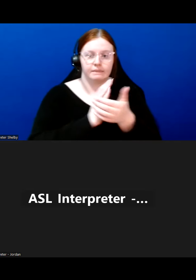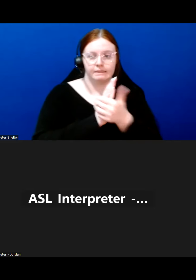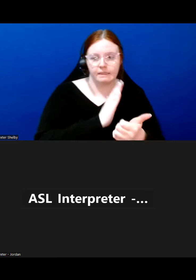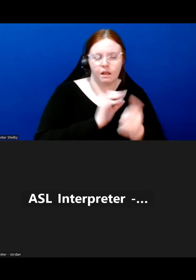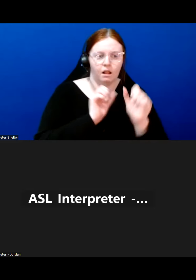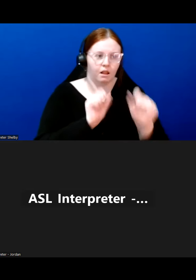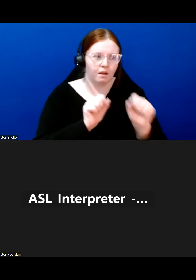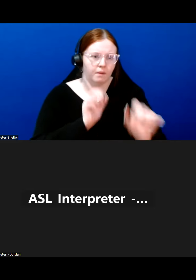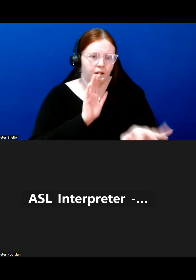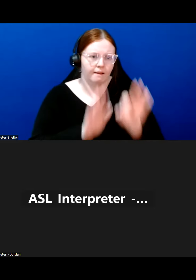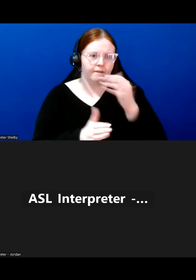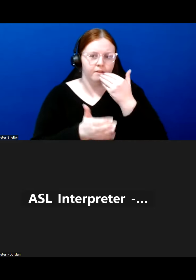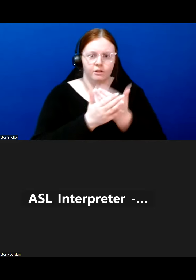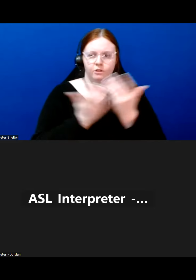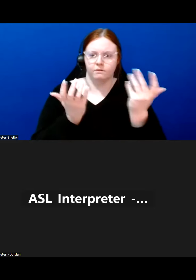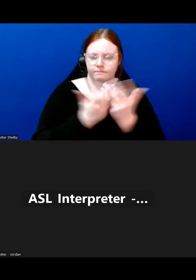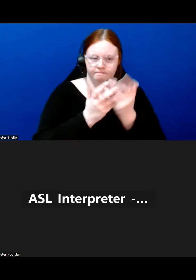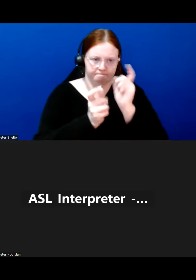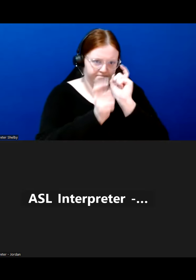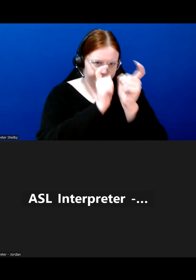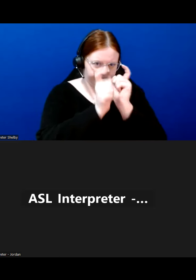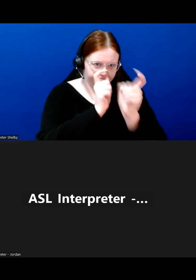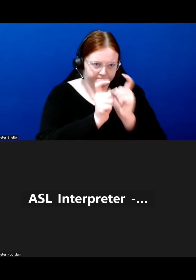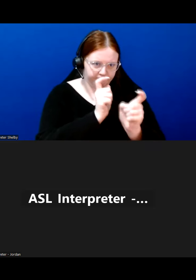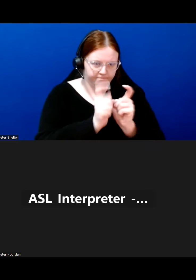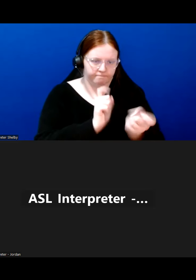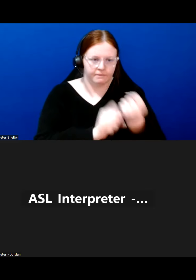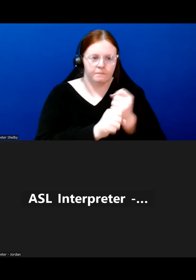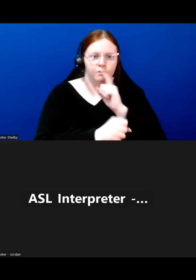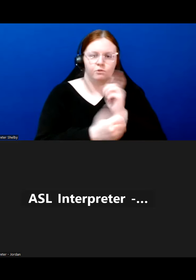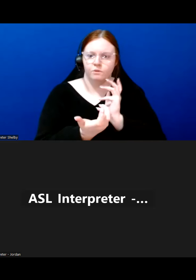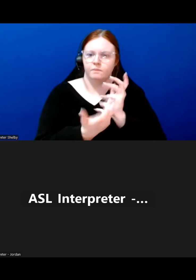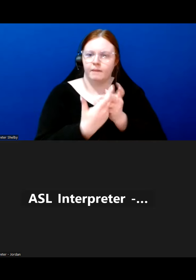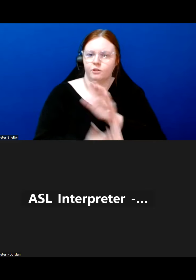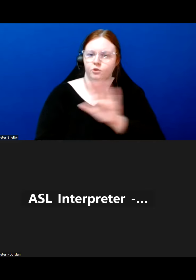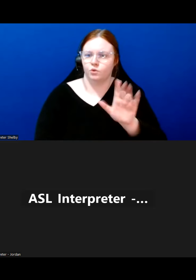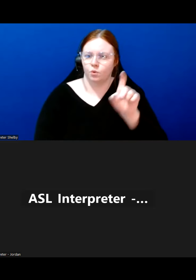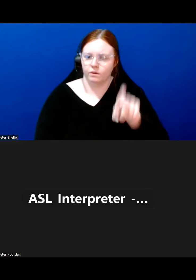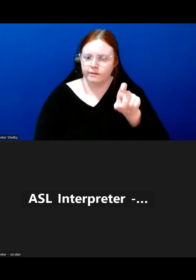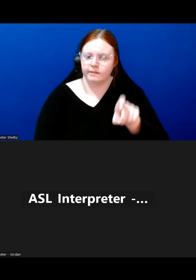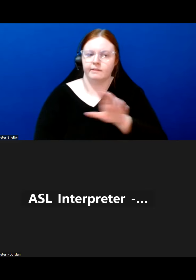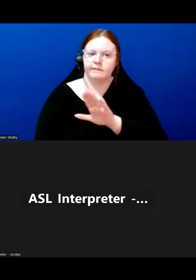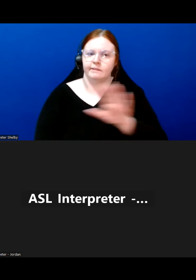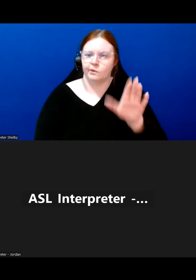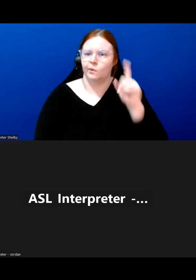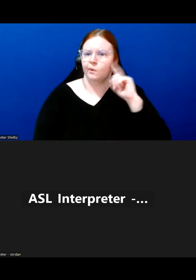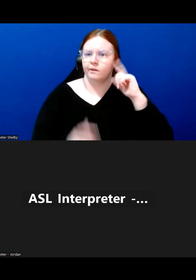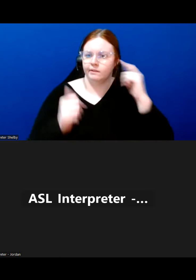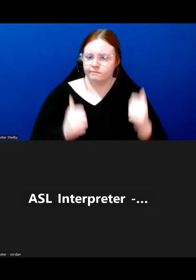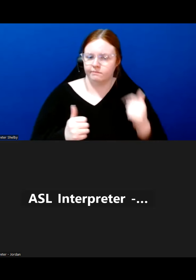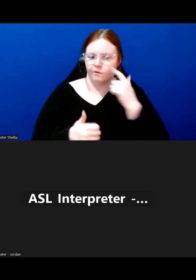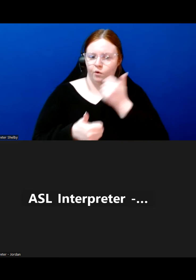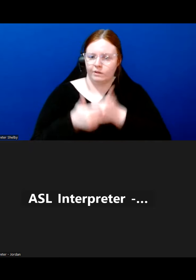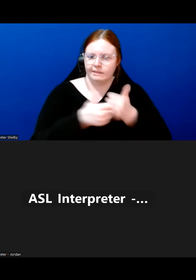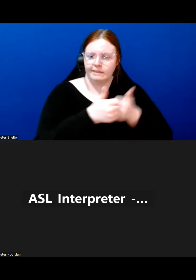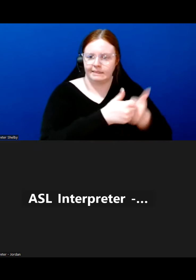properly fine-tune and precisely set your devices for what you need in each situation